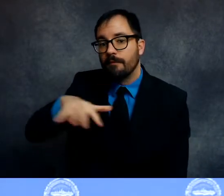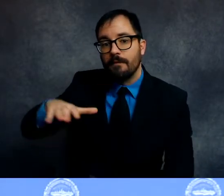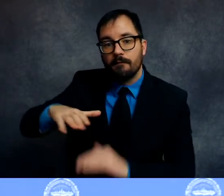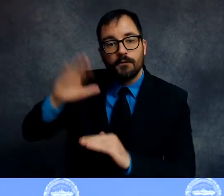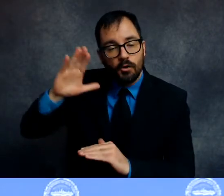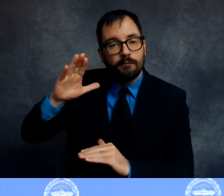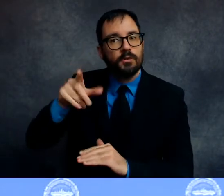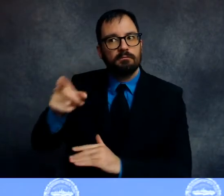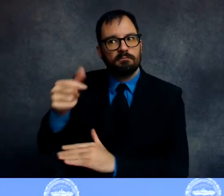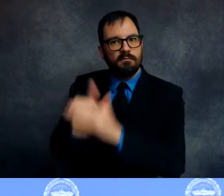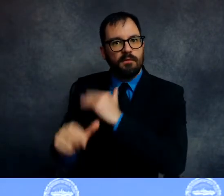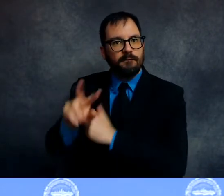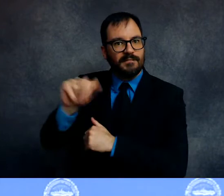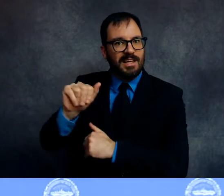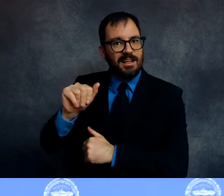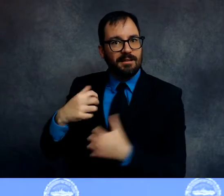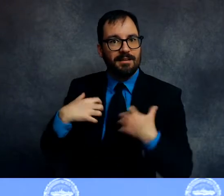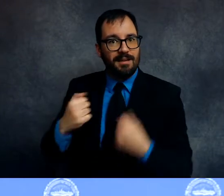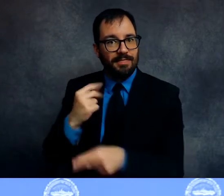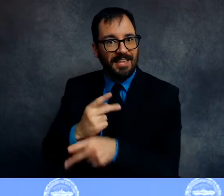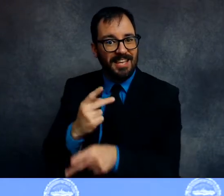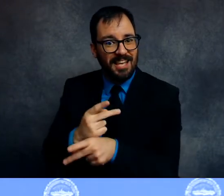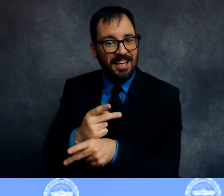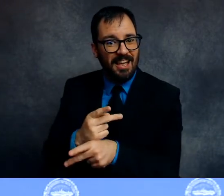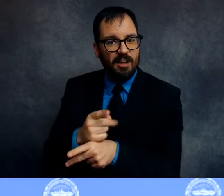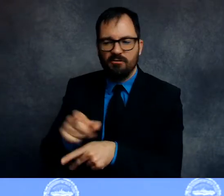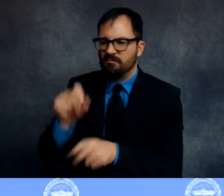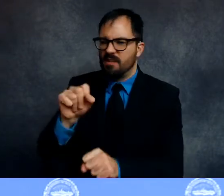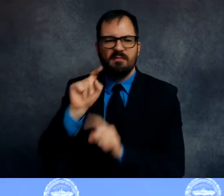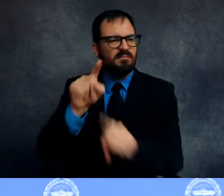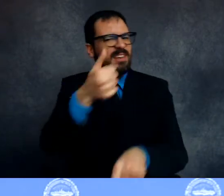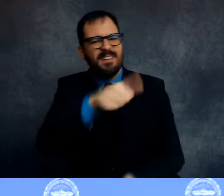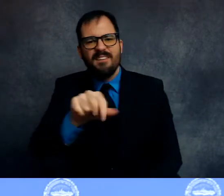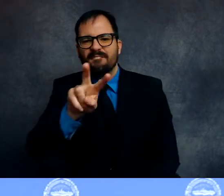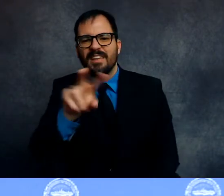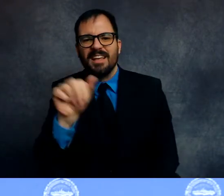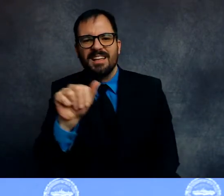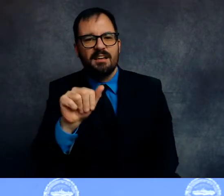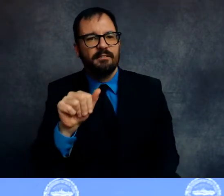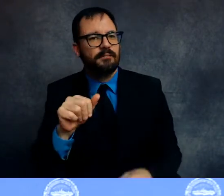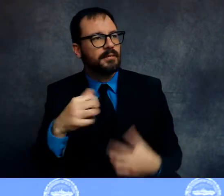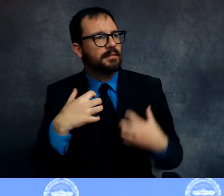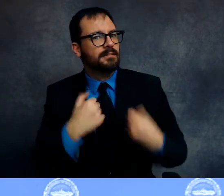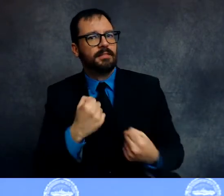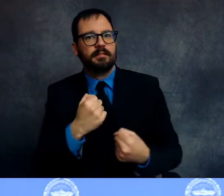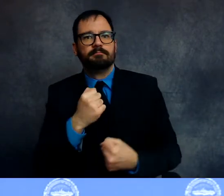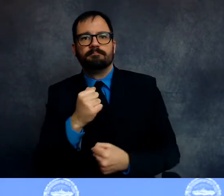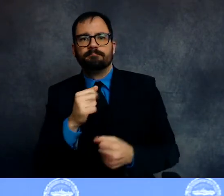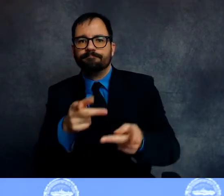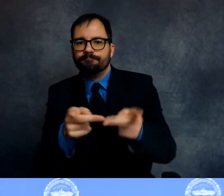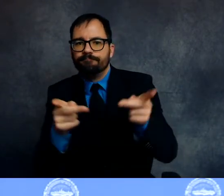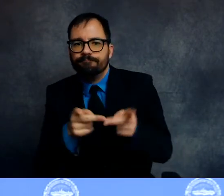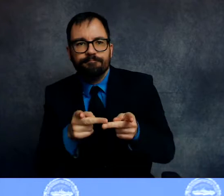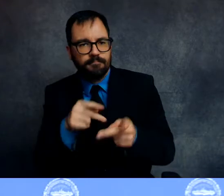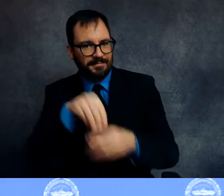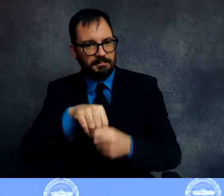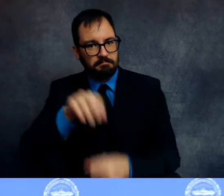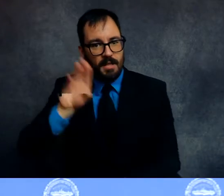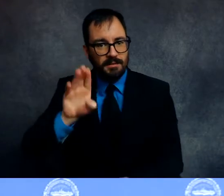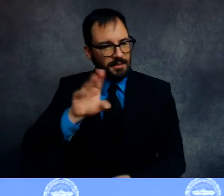helping as much as possible. Veterans 55 or older enrolled in the VA healthcare can get vaccinated at any VA health facility in